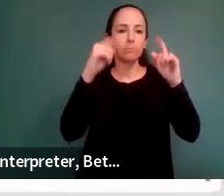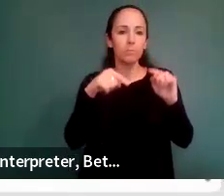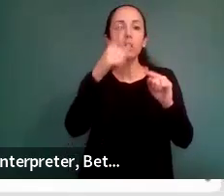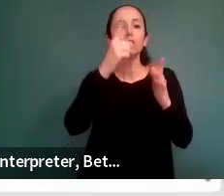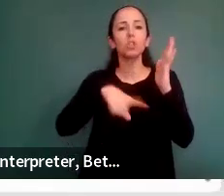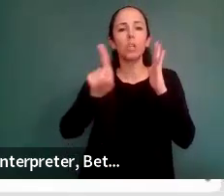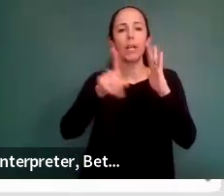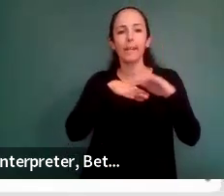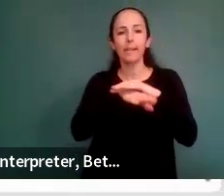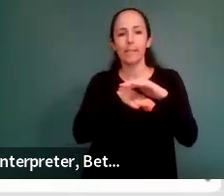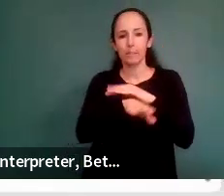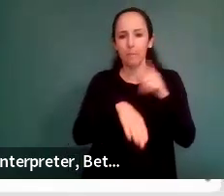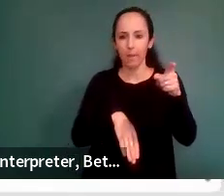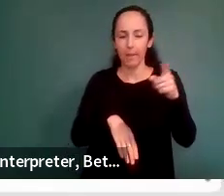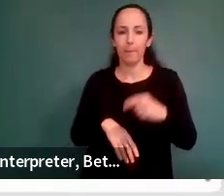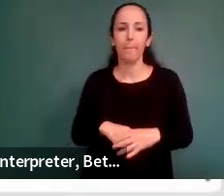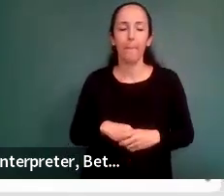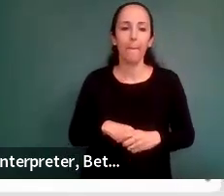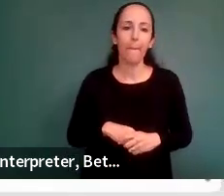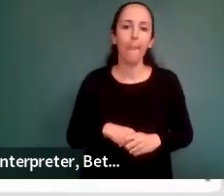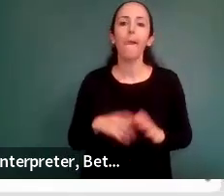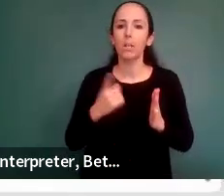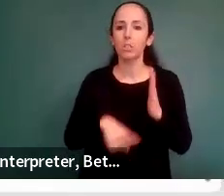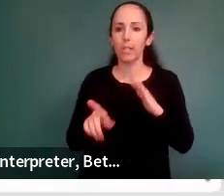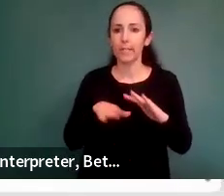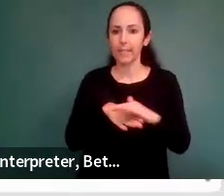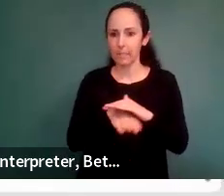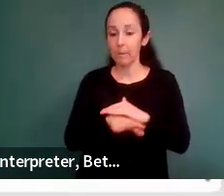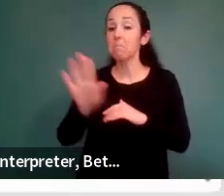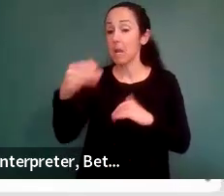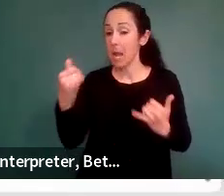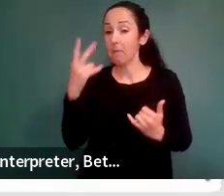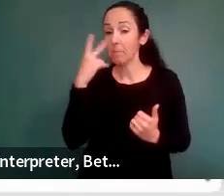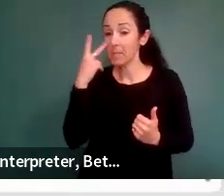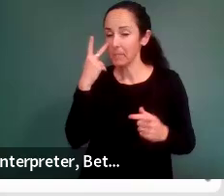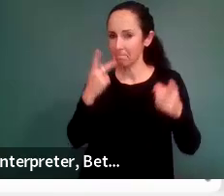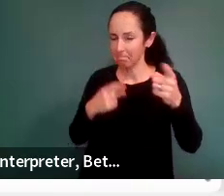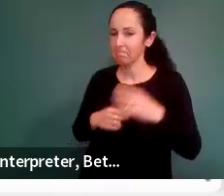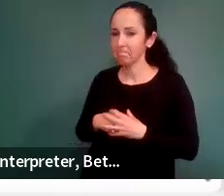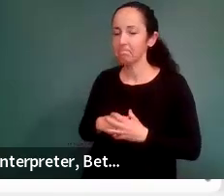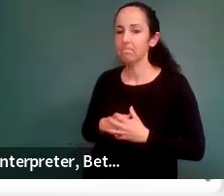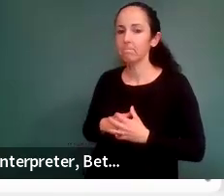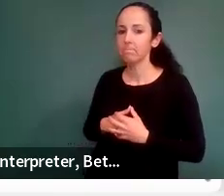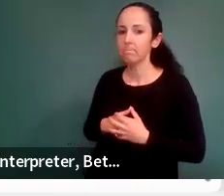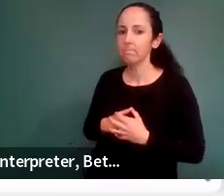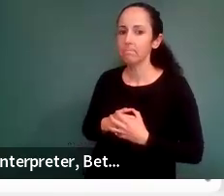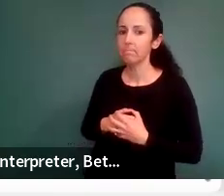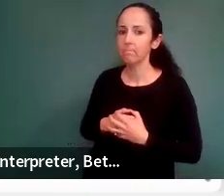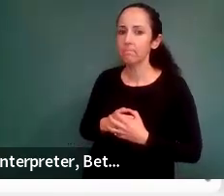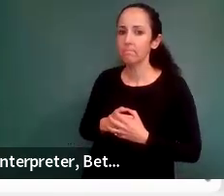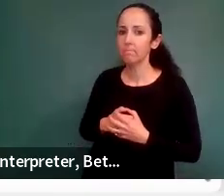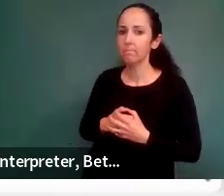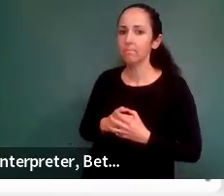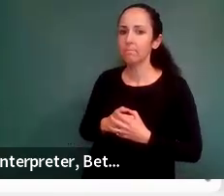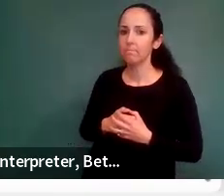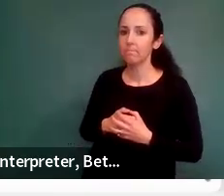split button 1 of Accessibility, check accessibility. So let's press enter on this and let's see what happens. Enter. Leaving menus, leaving ribbons, keep going